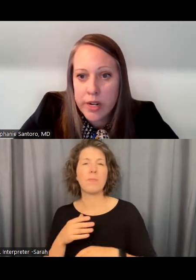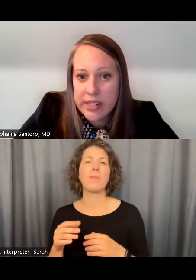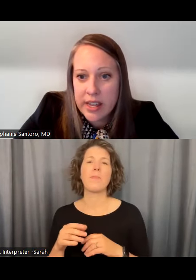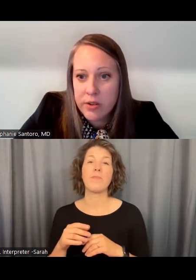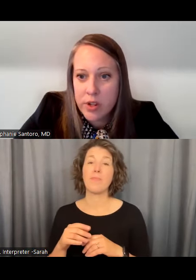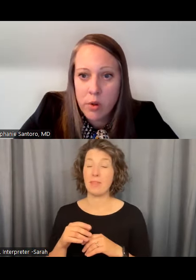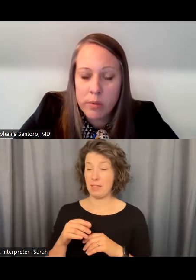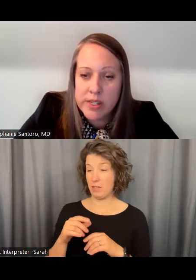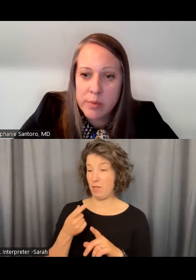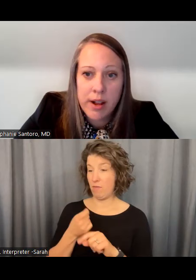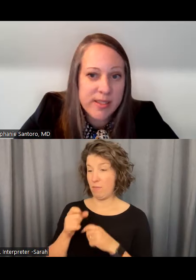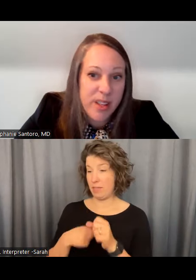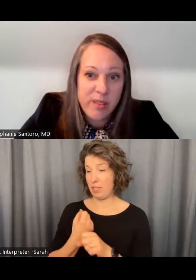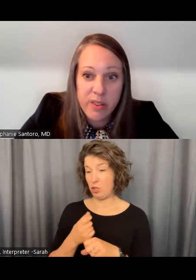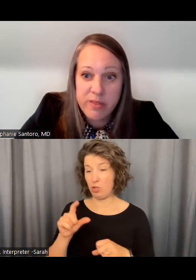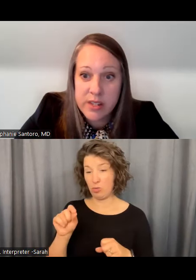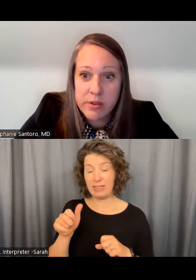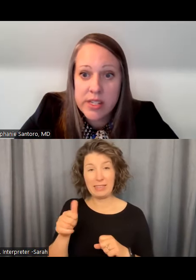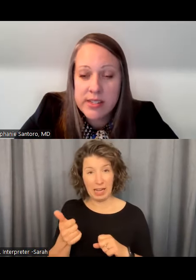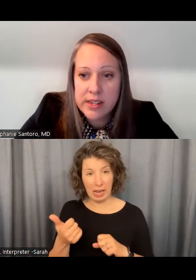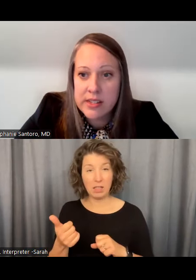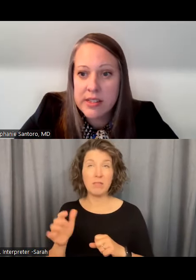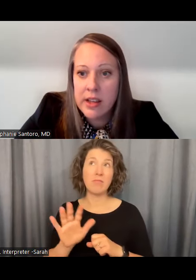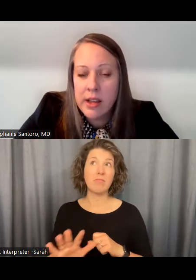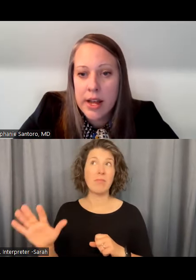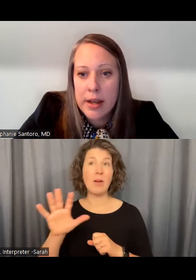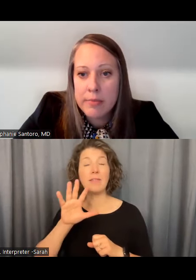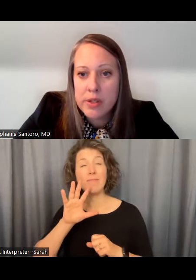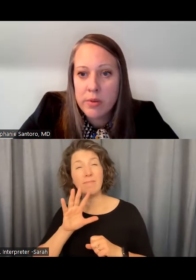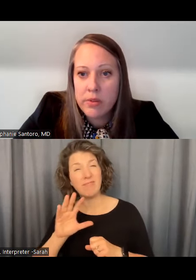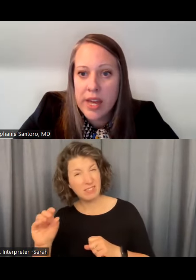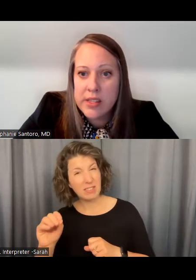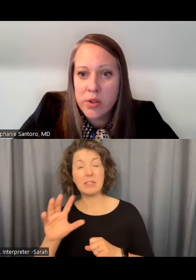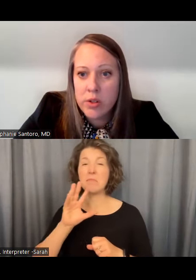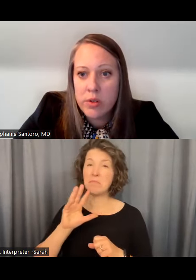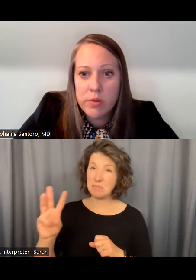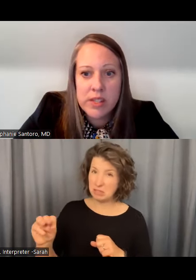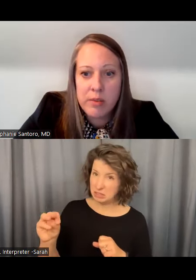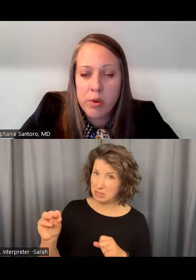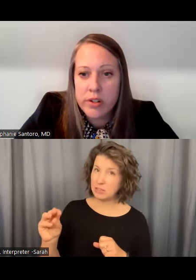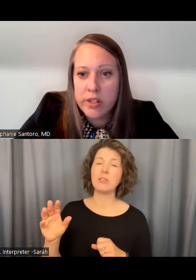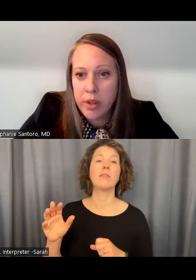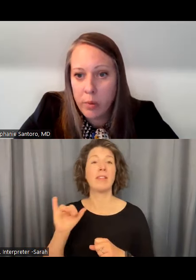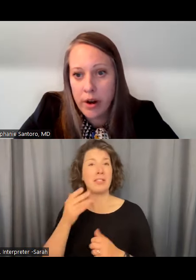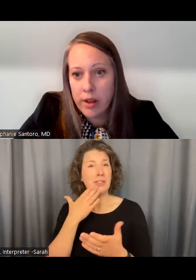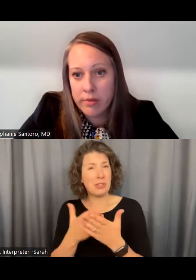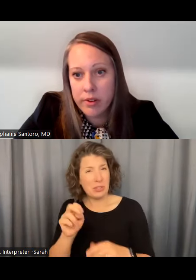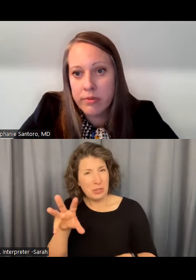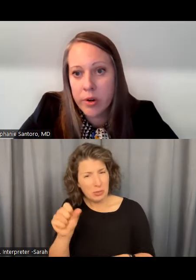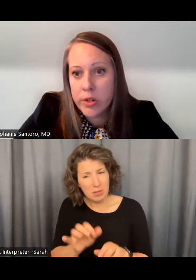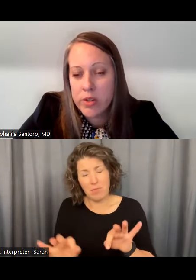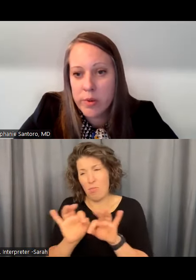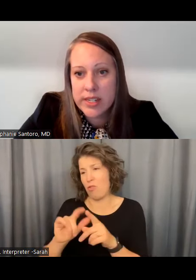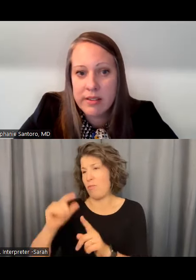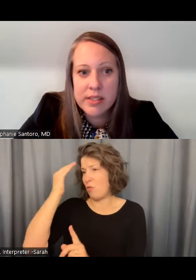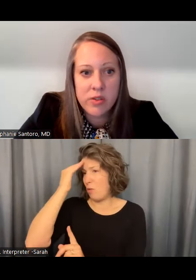of 2010 or so, it was approximately 50s or 60s. So that's good news and important to be aware of